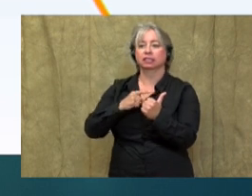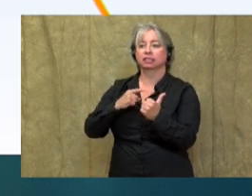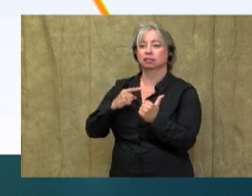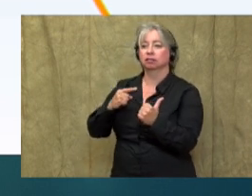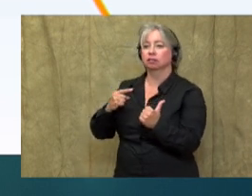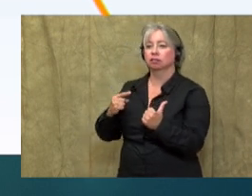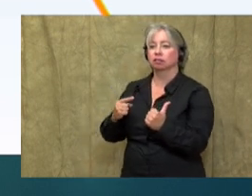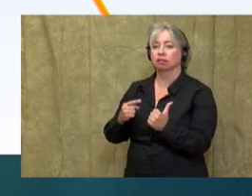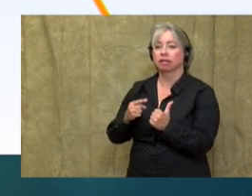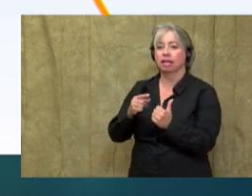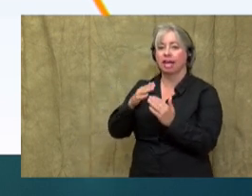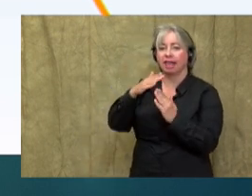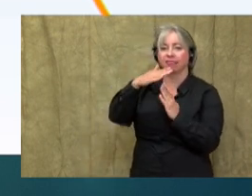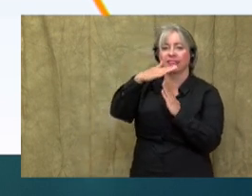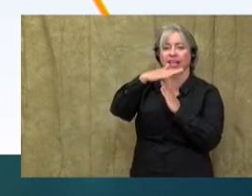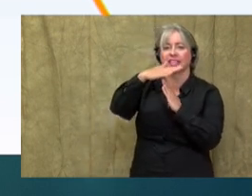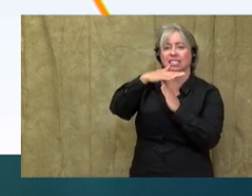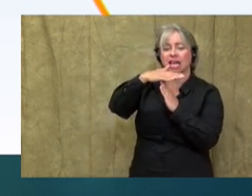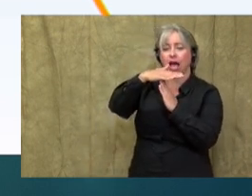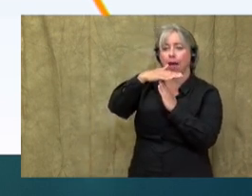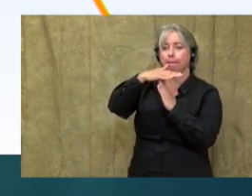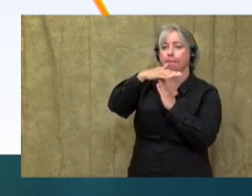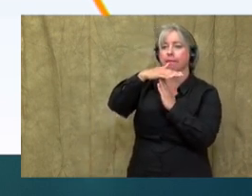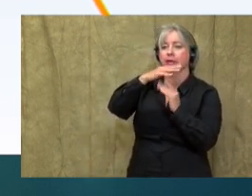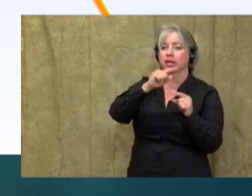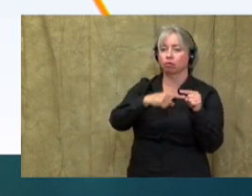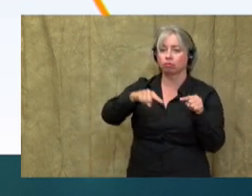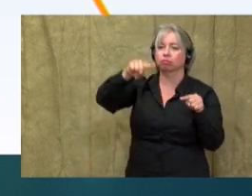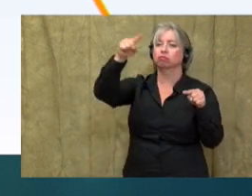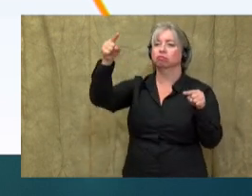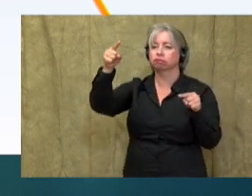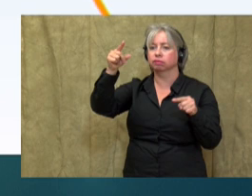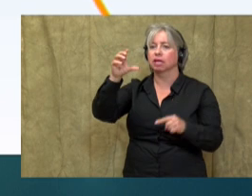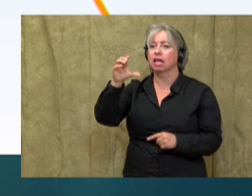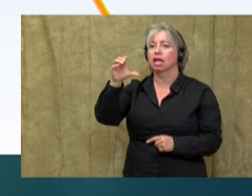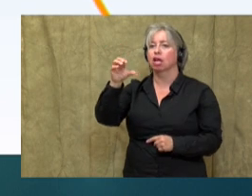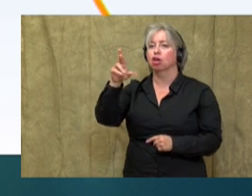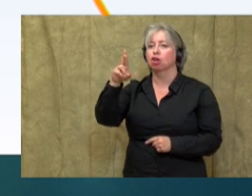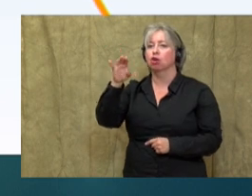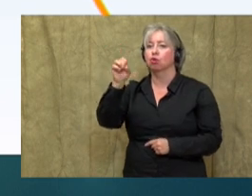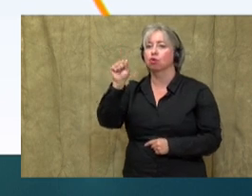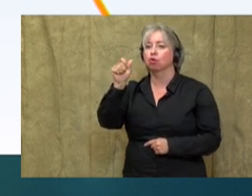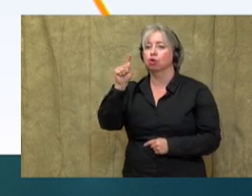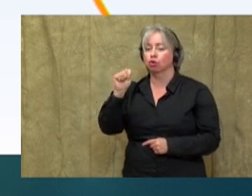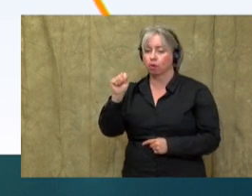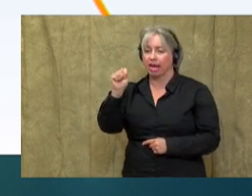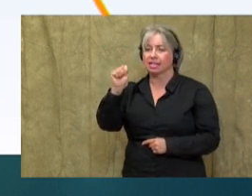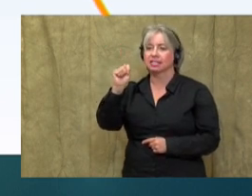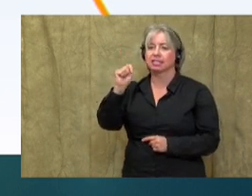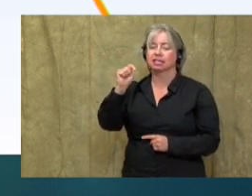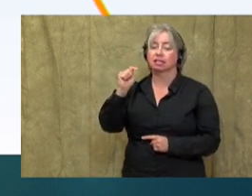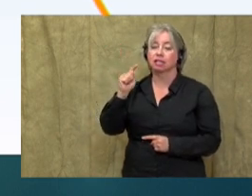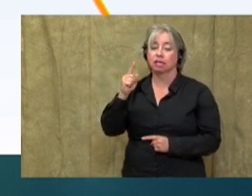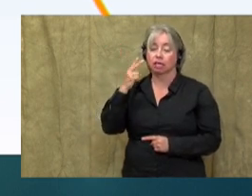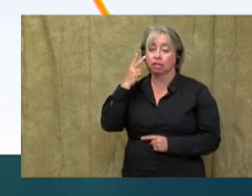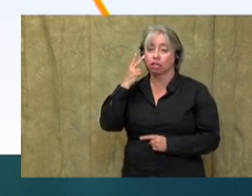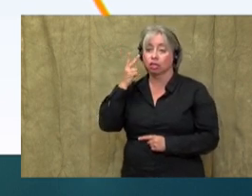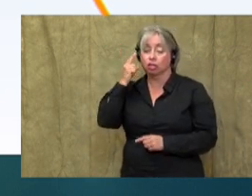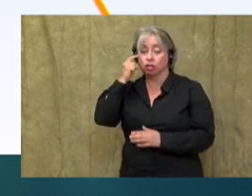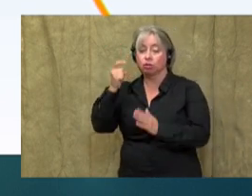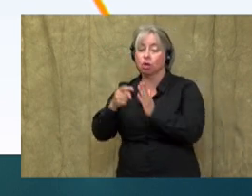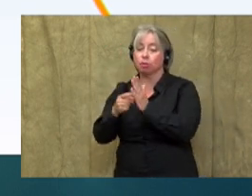top of the wave, and we call that the wave crest. And that should sound familiar to you, especially if you go to the beach and see the